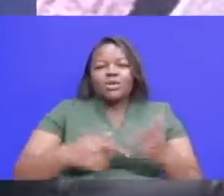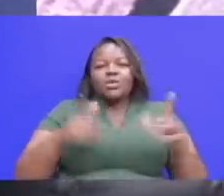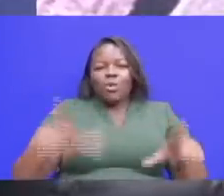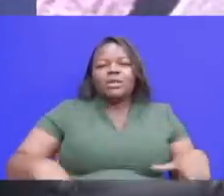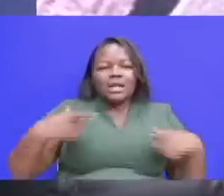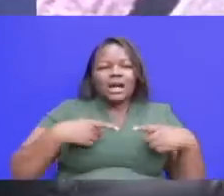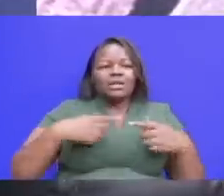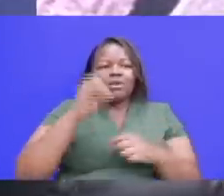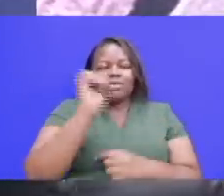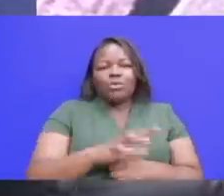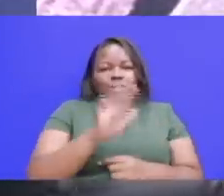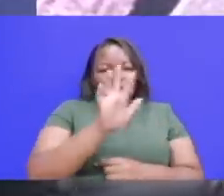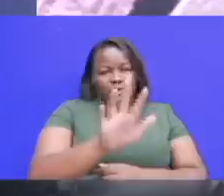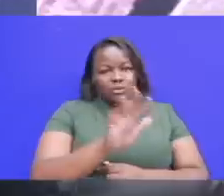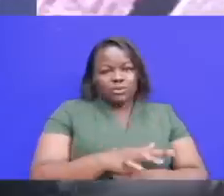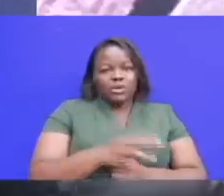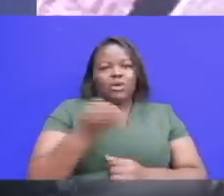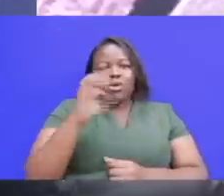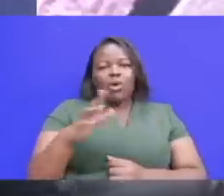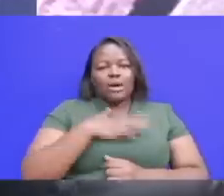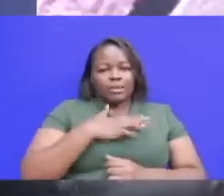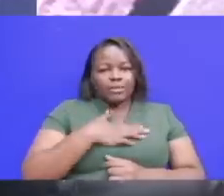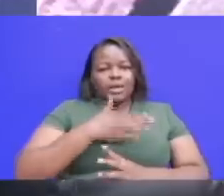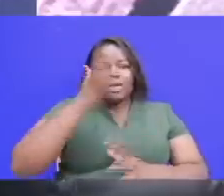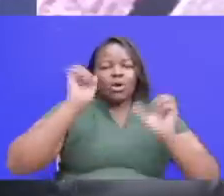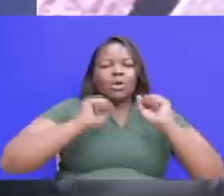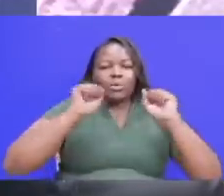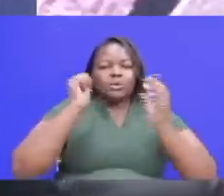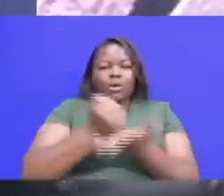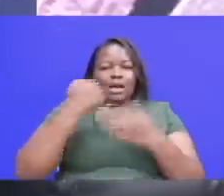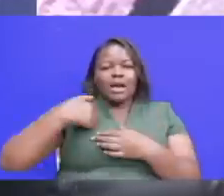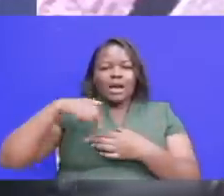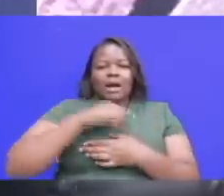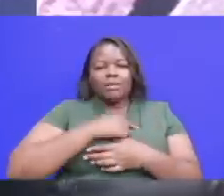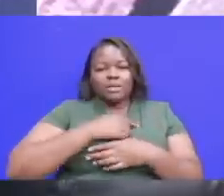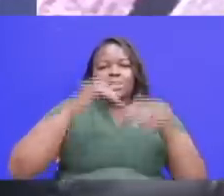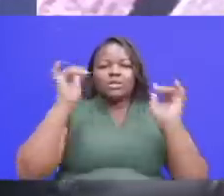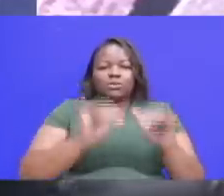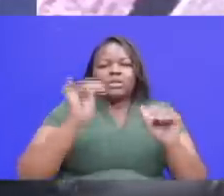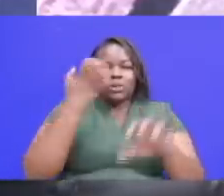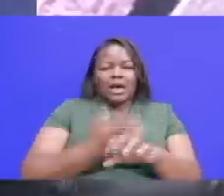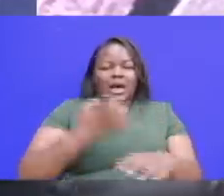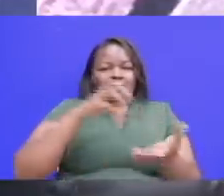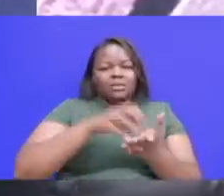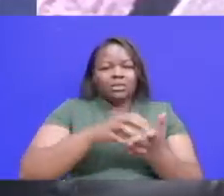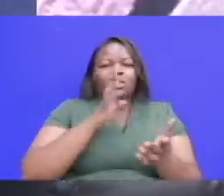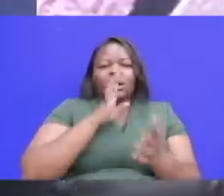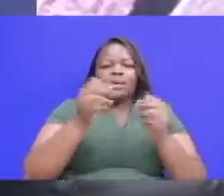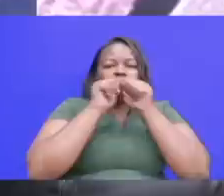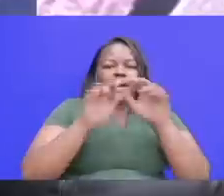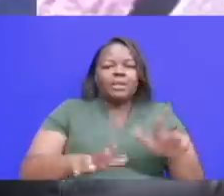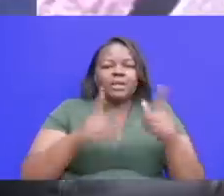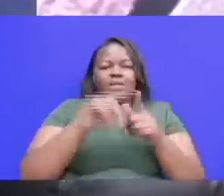you, whatever life throws at me, God can equip us to cope with the dire circumstances and still be a blessing